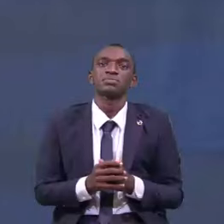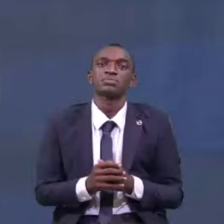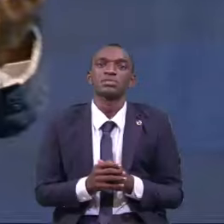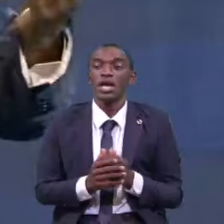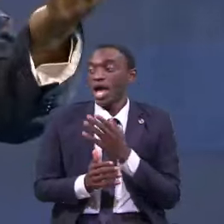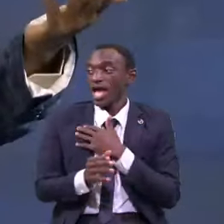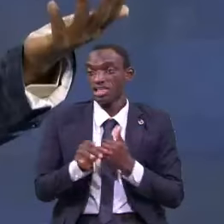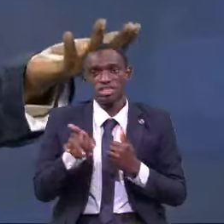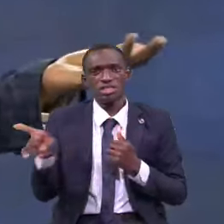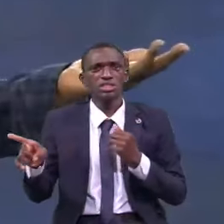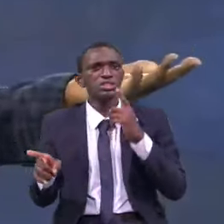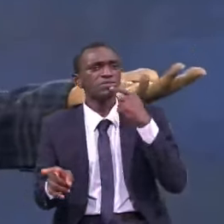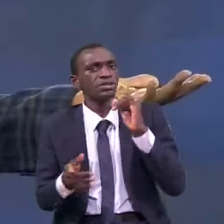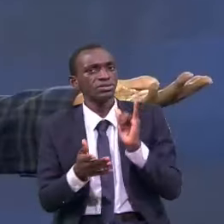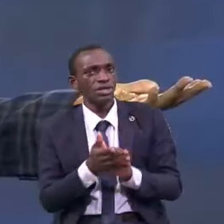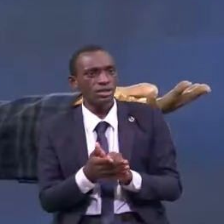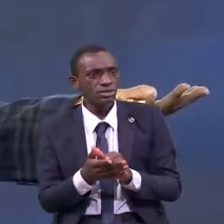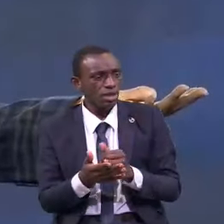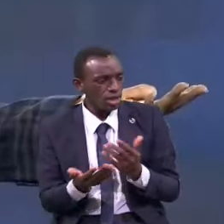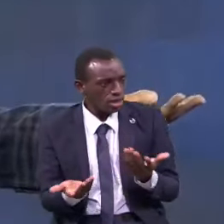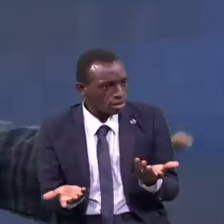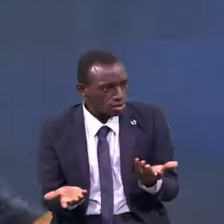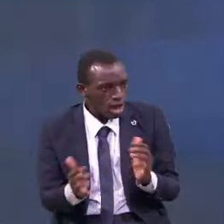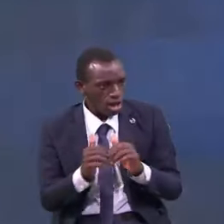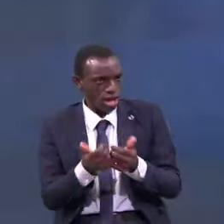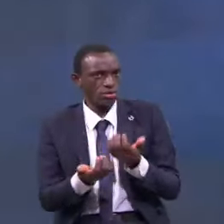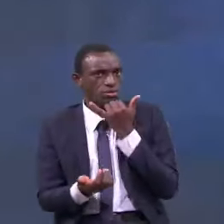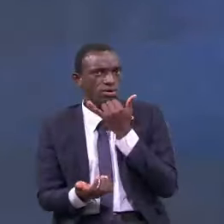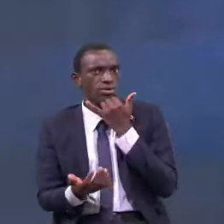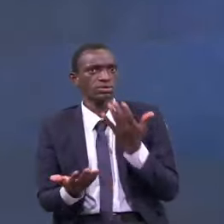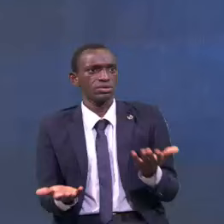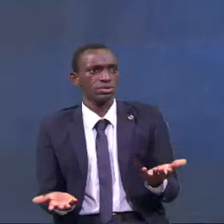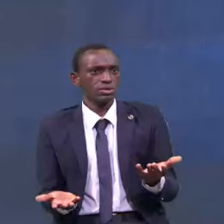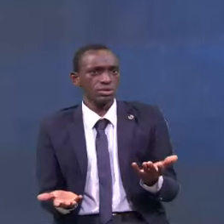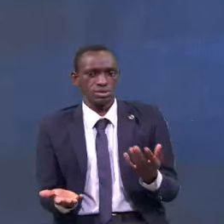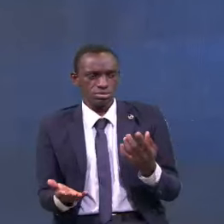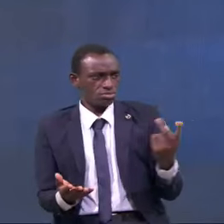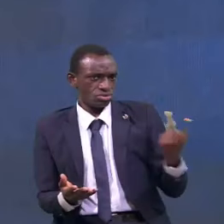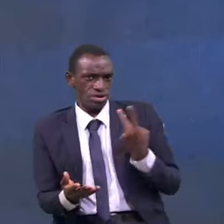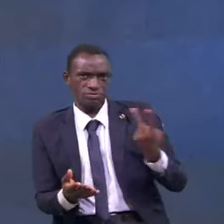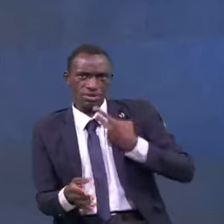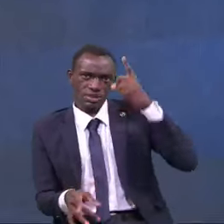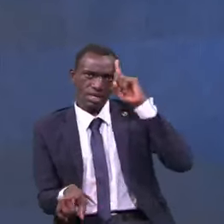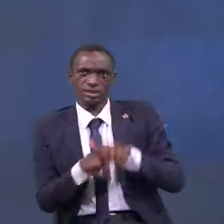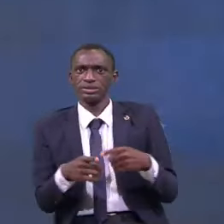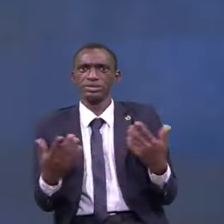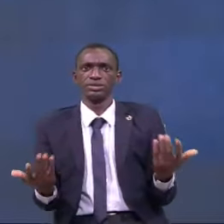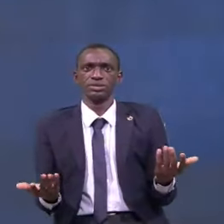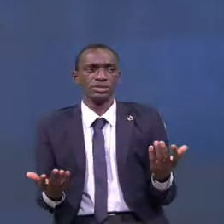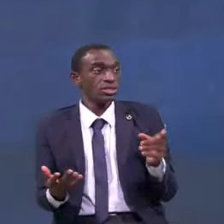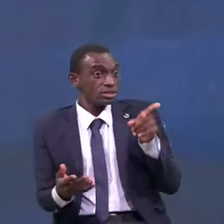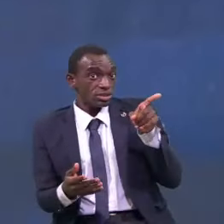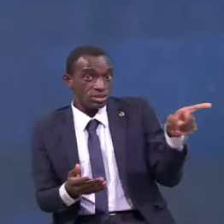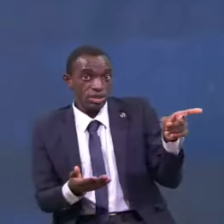And they say, was it wrong? We were in agreement. She gave